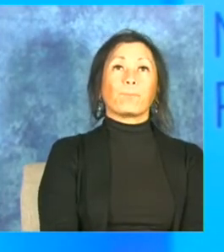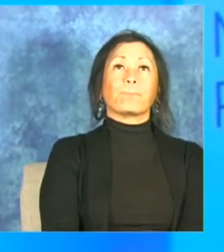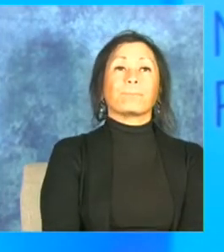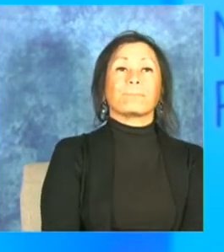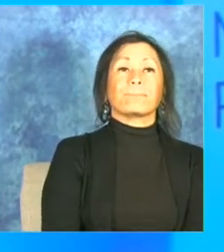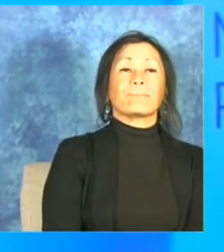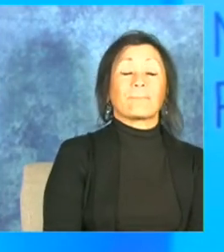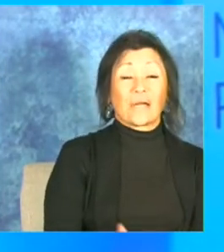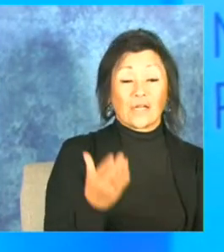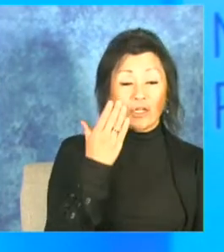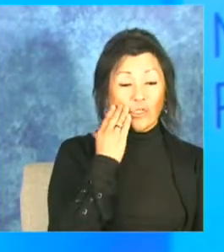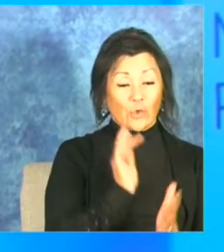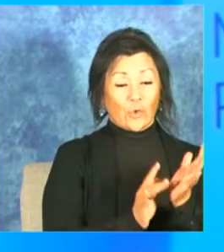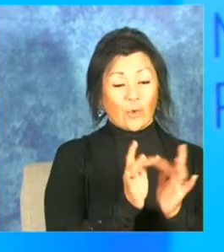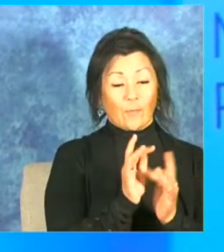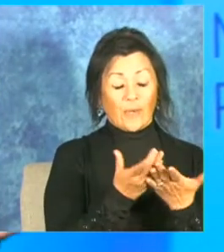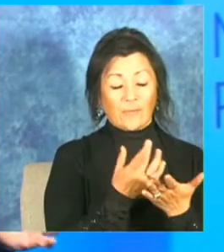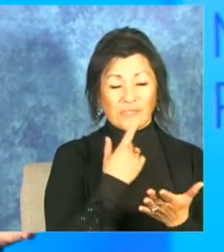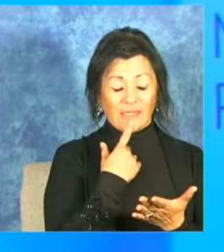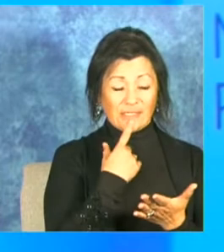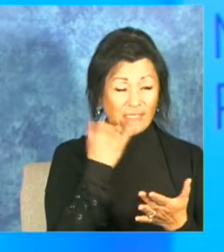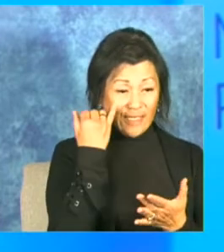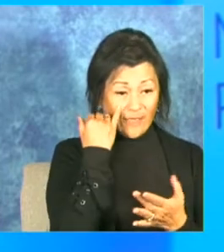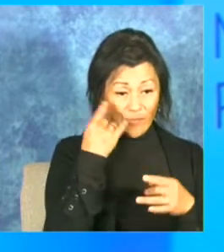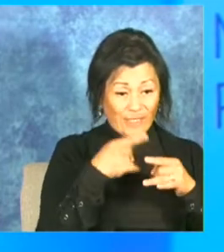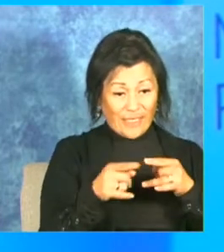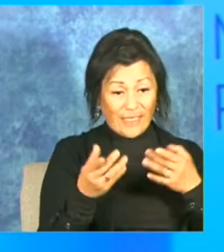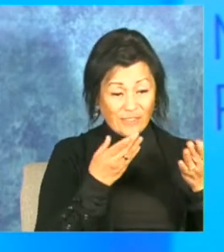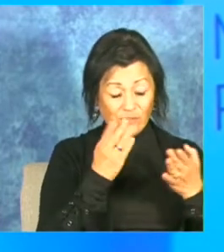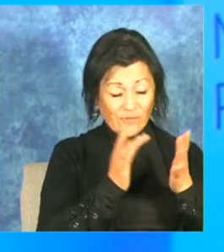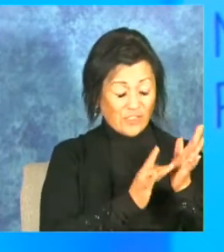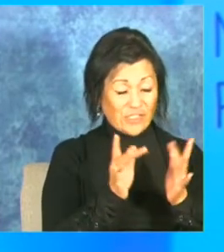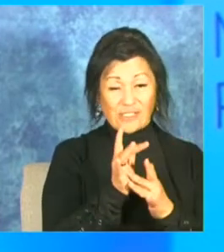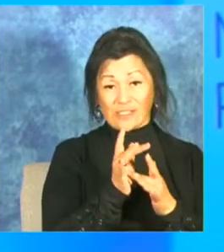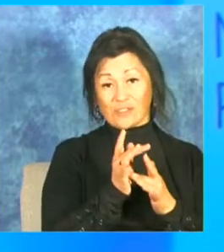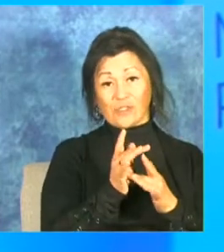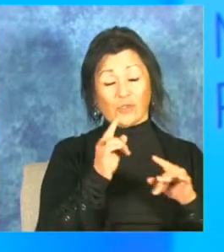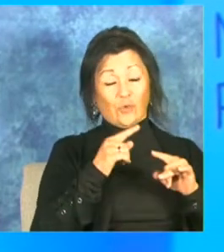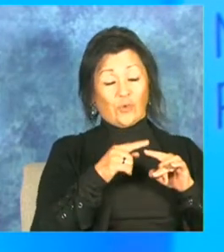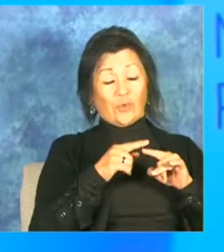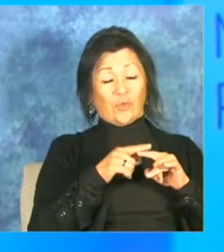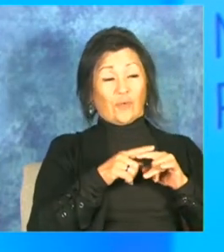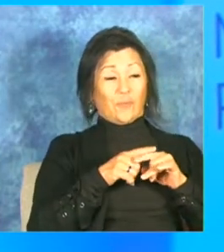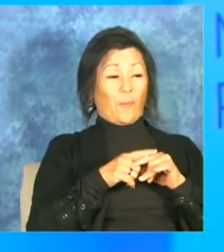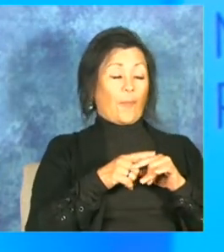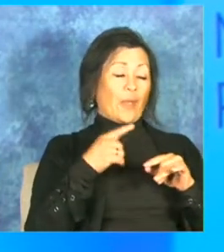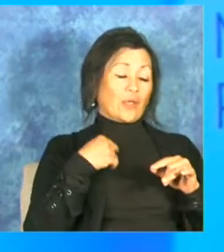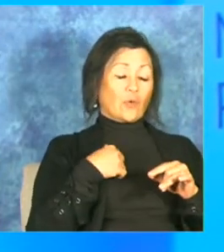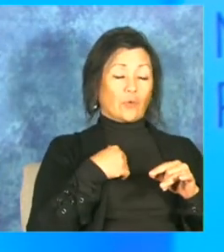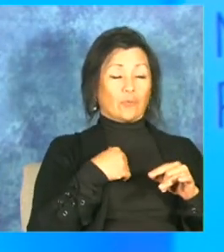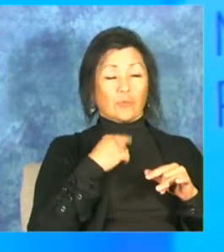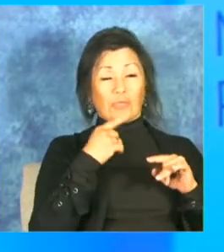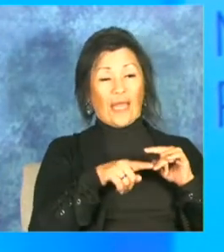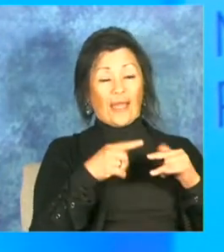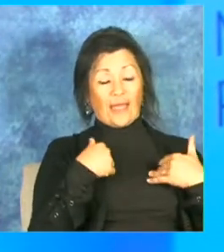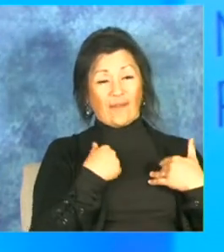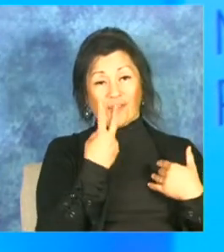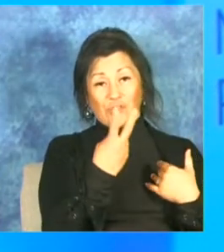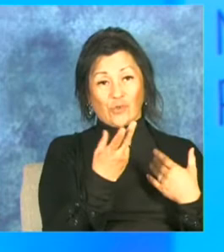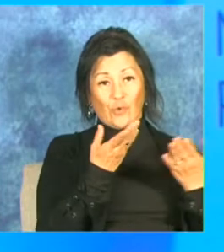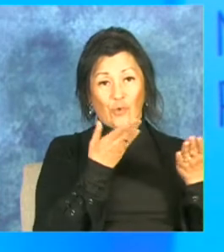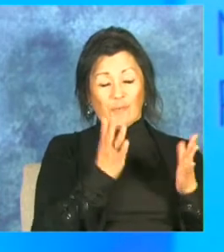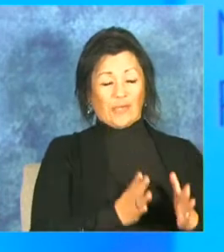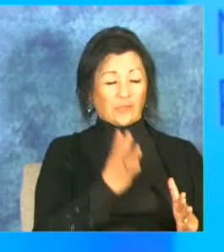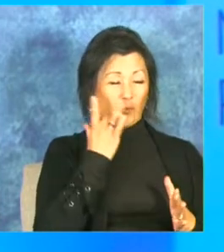And you know the Bible tells us that we can't serve. Jesus said, you can't serve two masters. You'll either love the one and hate the other, or